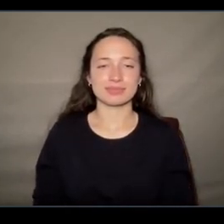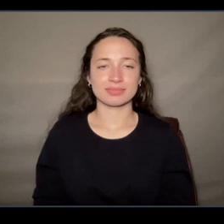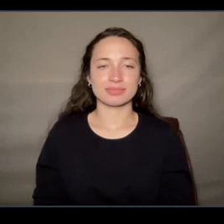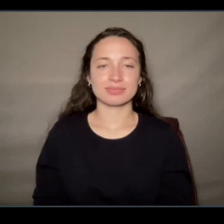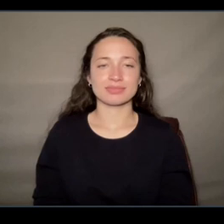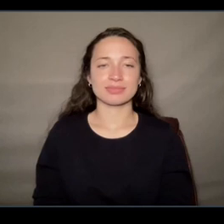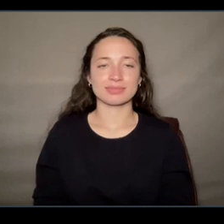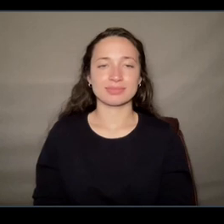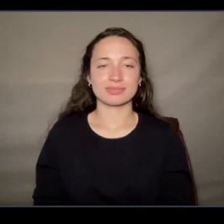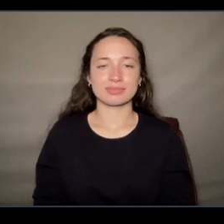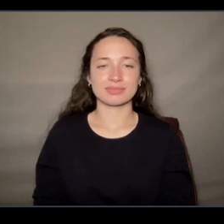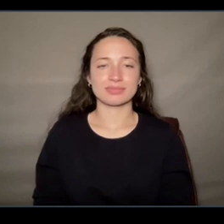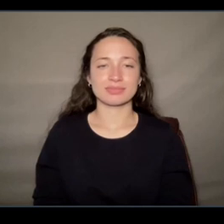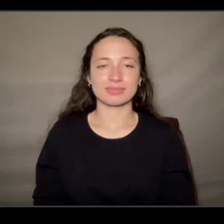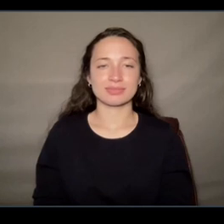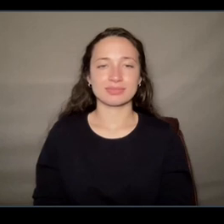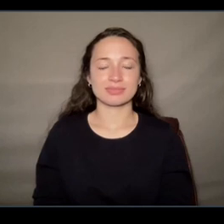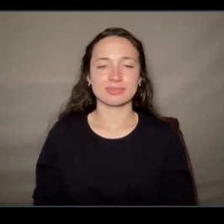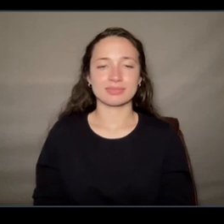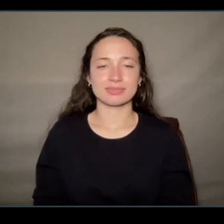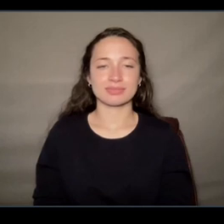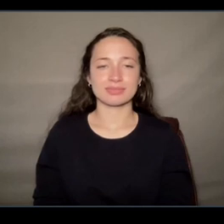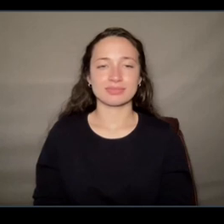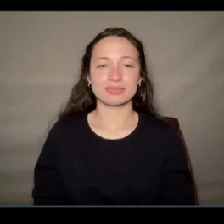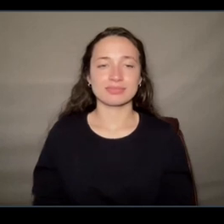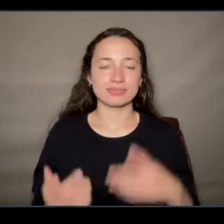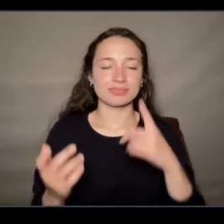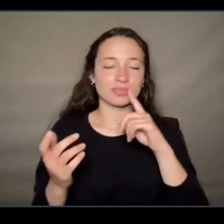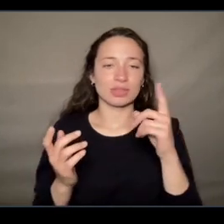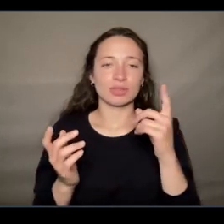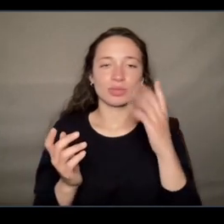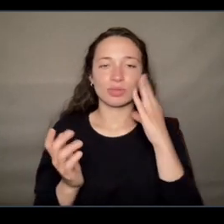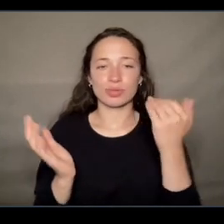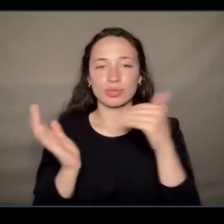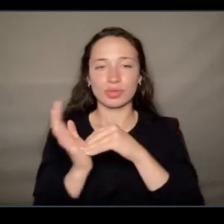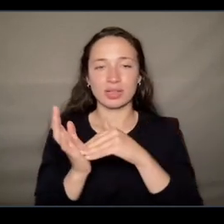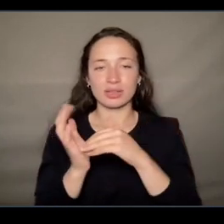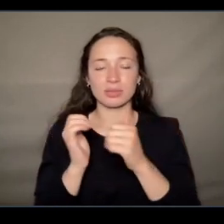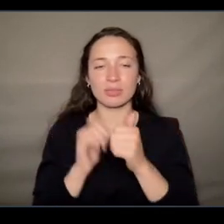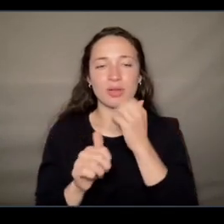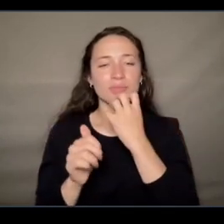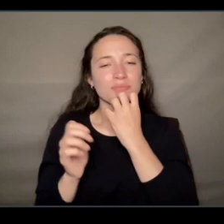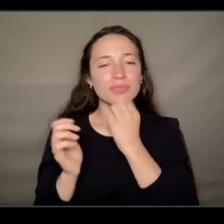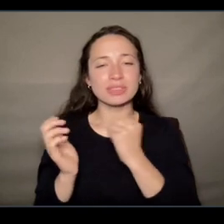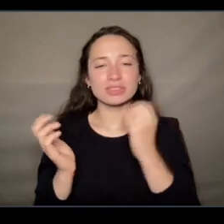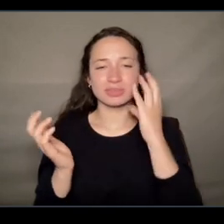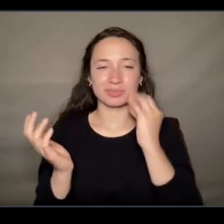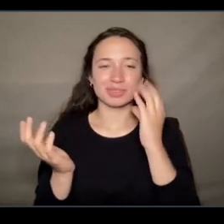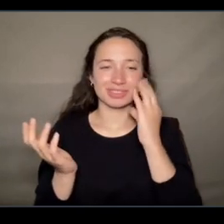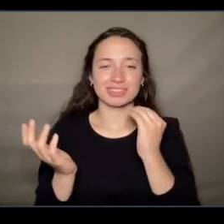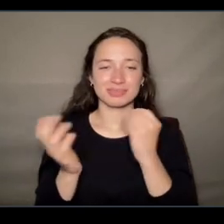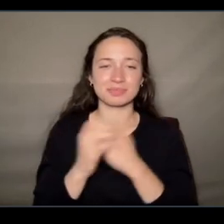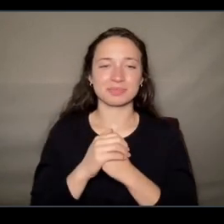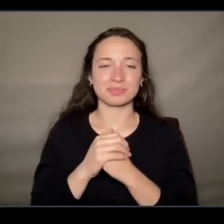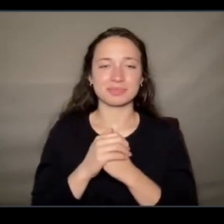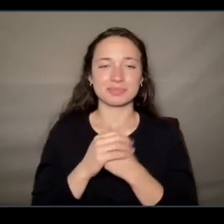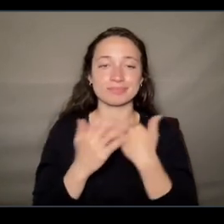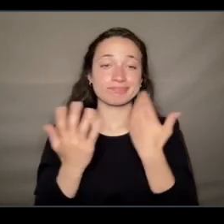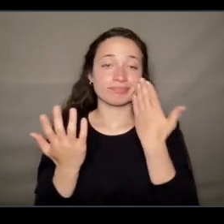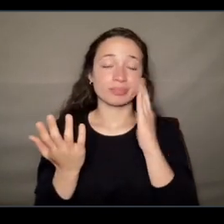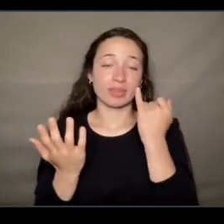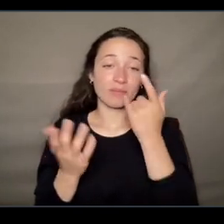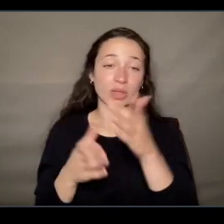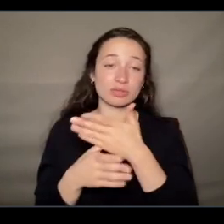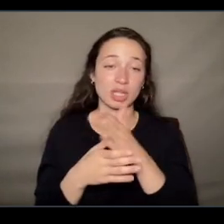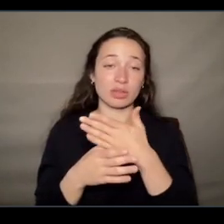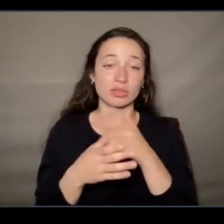timeless wish for ecstasy and the recreating the most precious experiences. And I don't know if